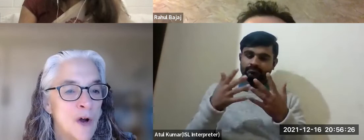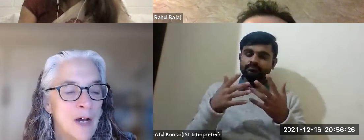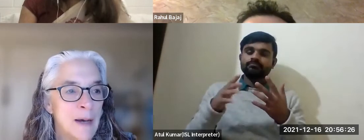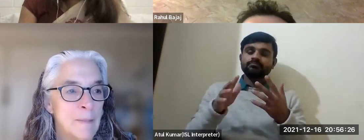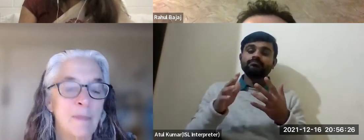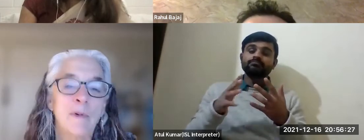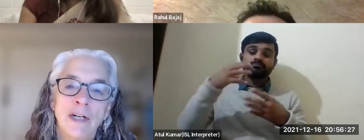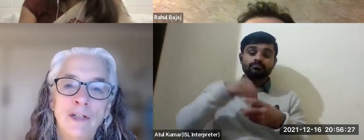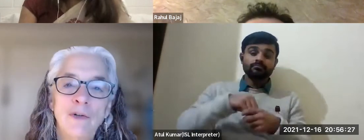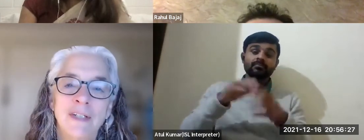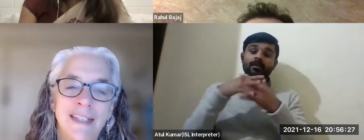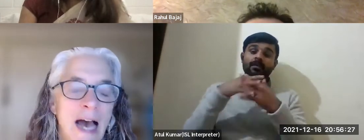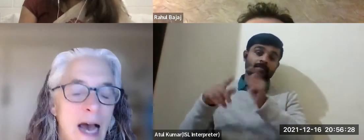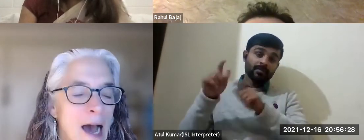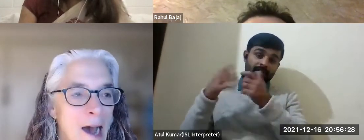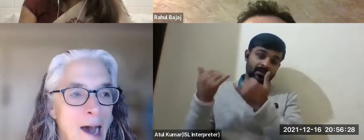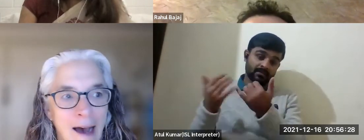now. People want to do.